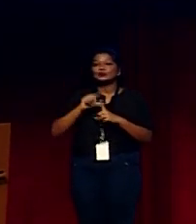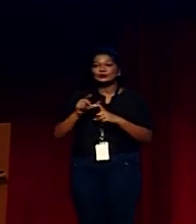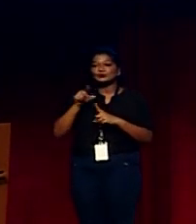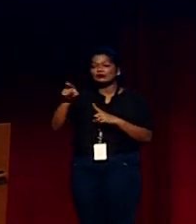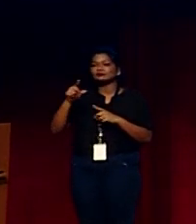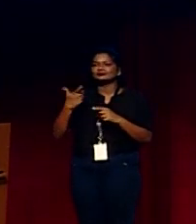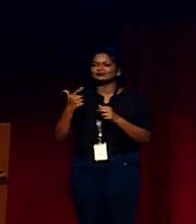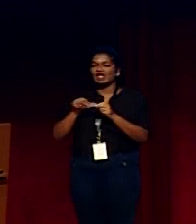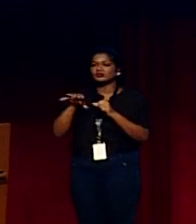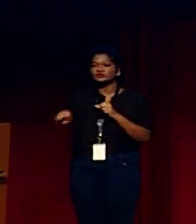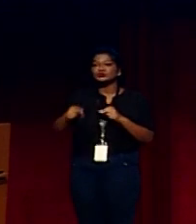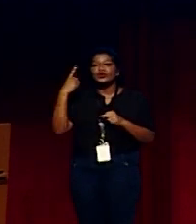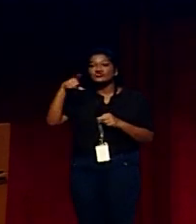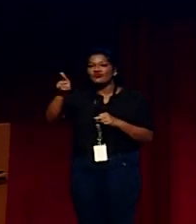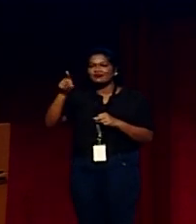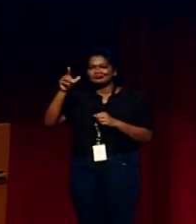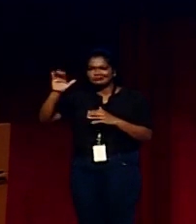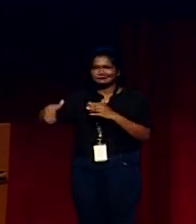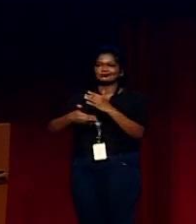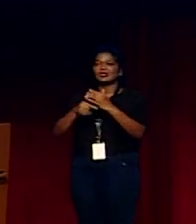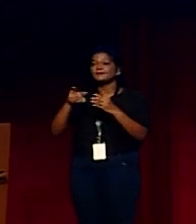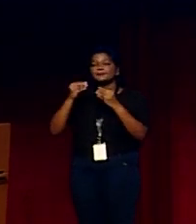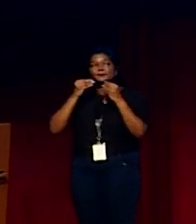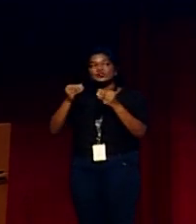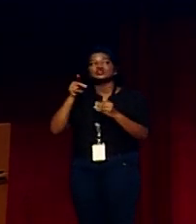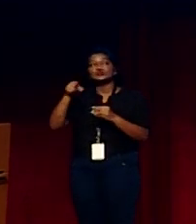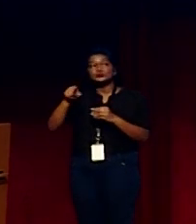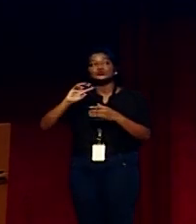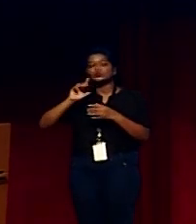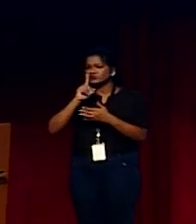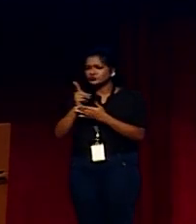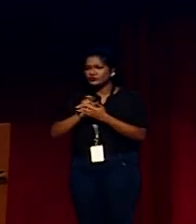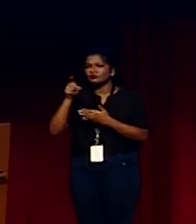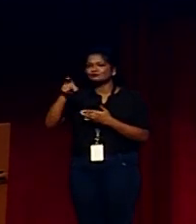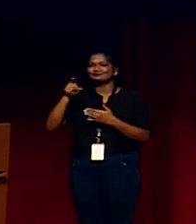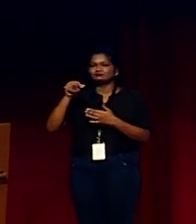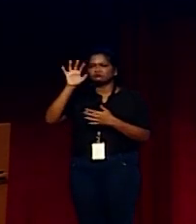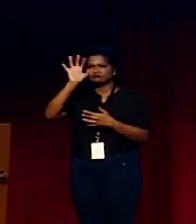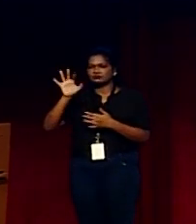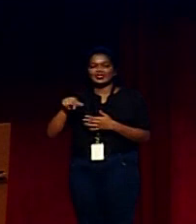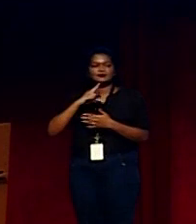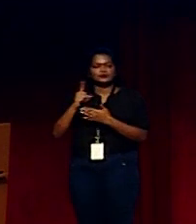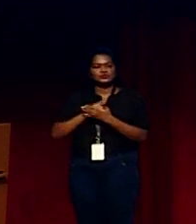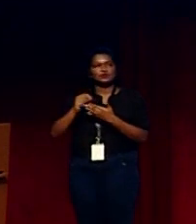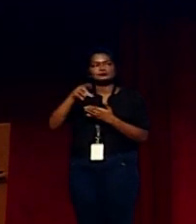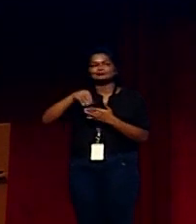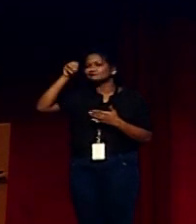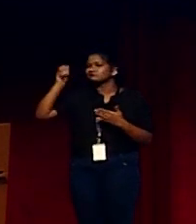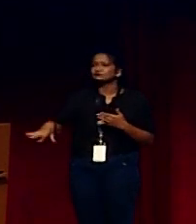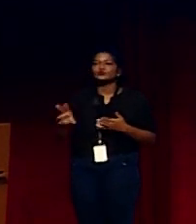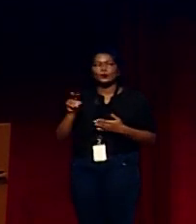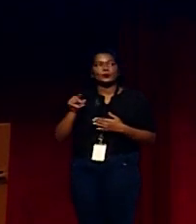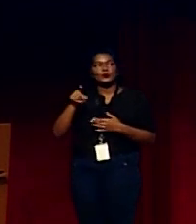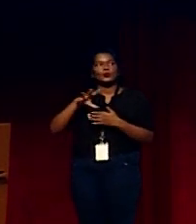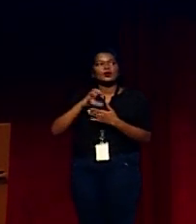your accessibility remediation, please make sure that you're future-proof. Do not throw away your sources. Do